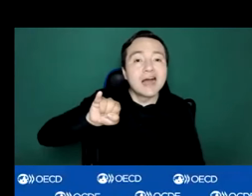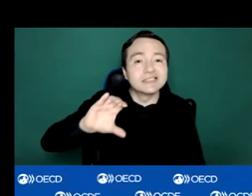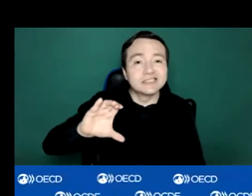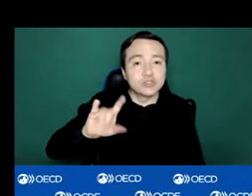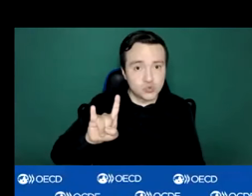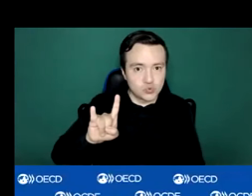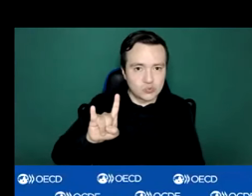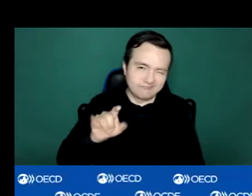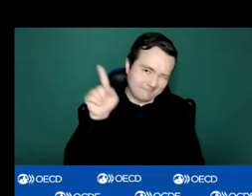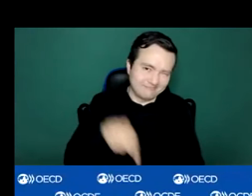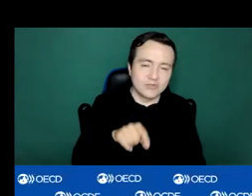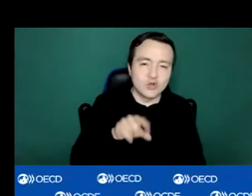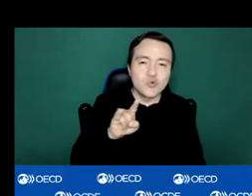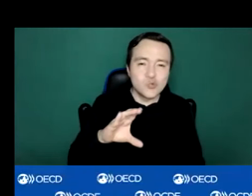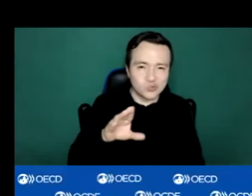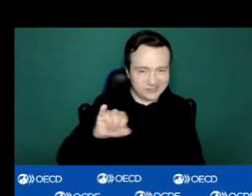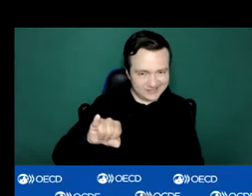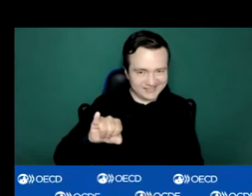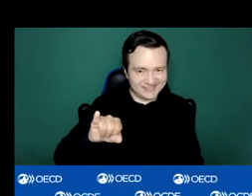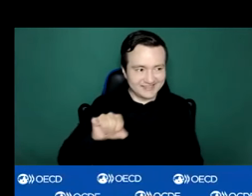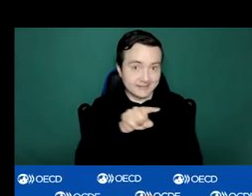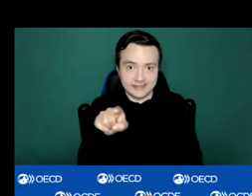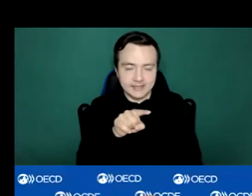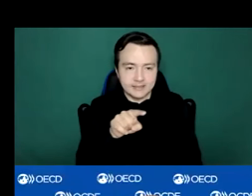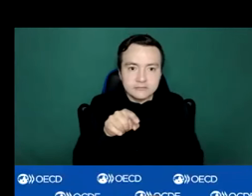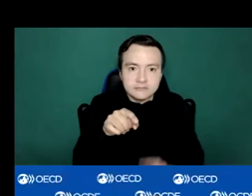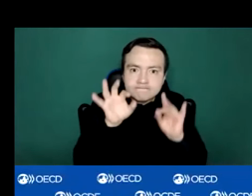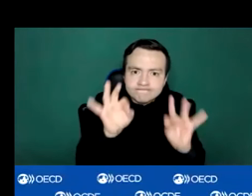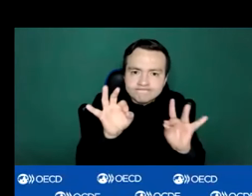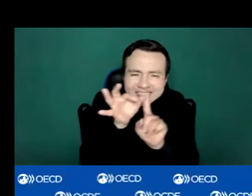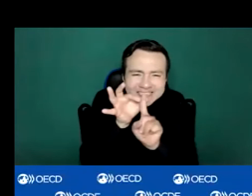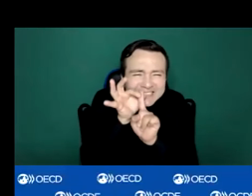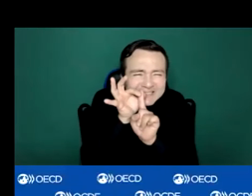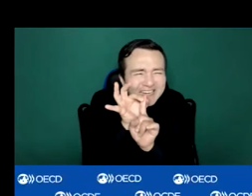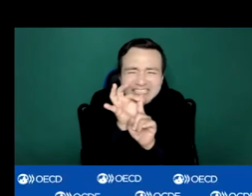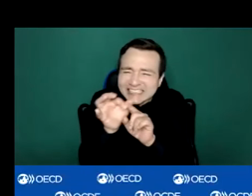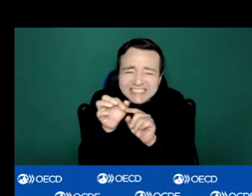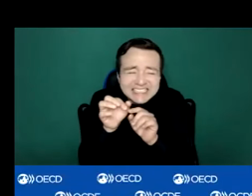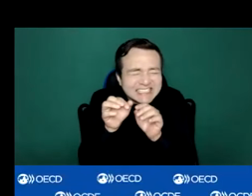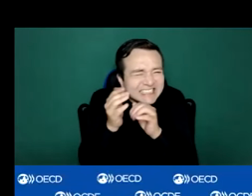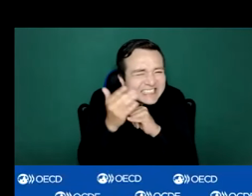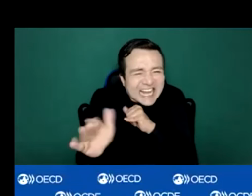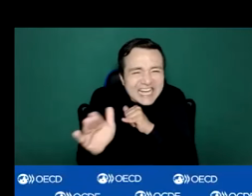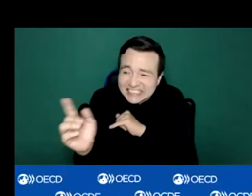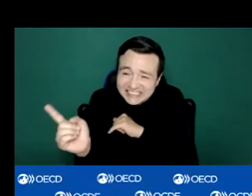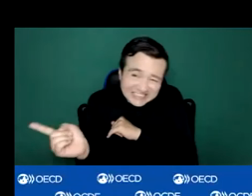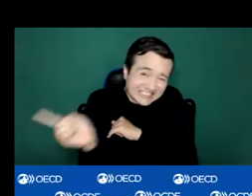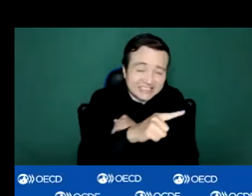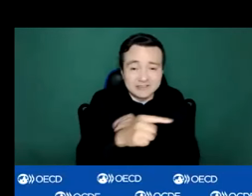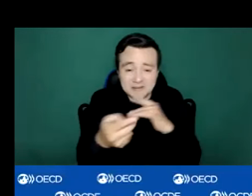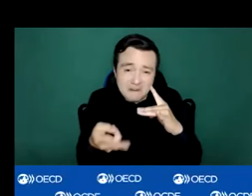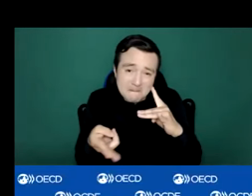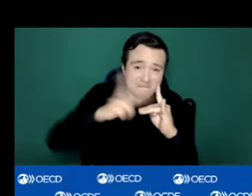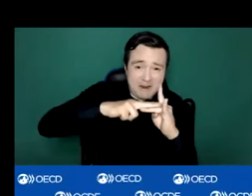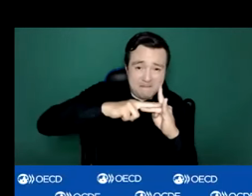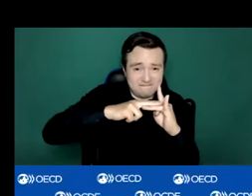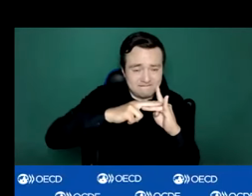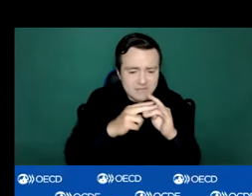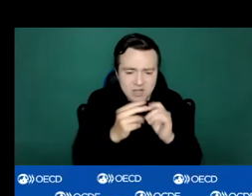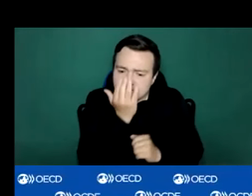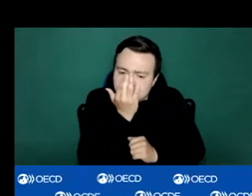the last mile. Of course, it's important, and we recognize that the region has shortcomings in terms of the access